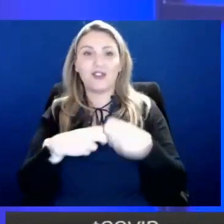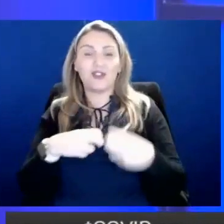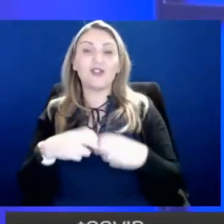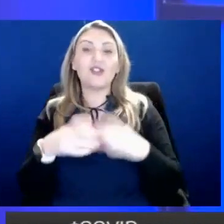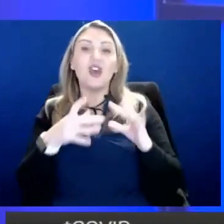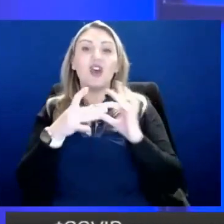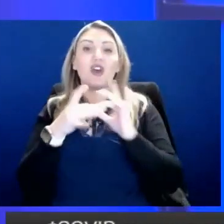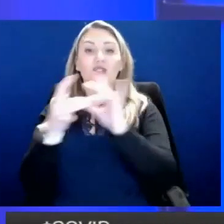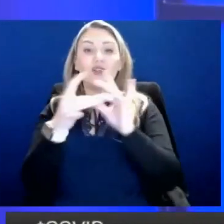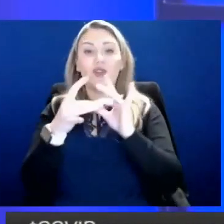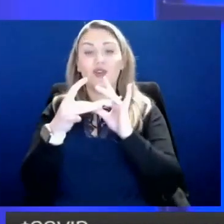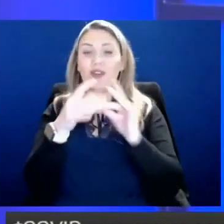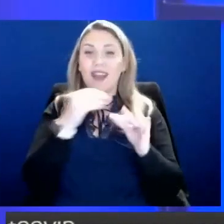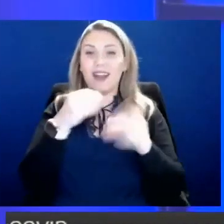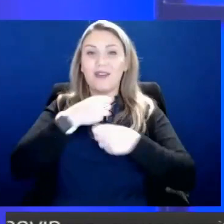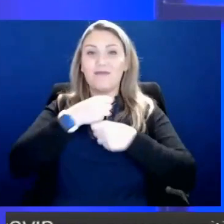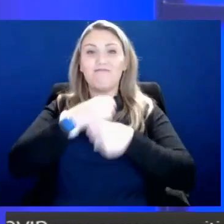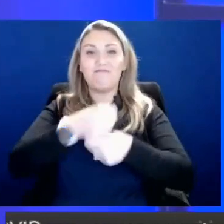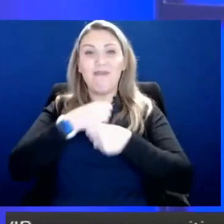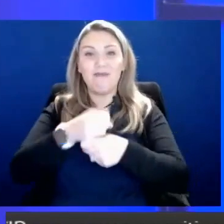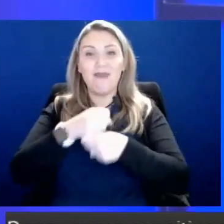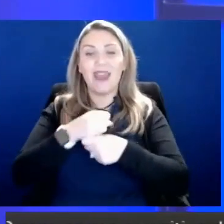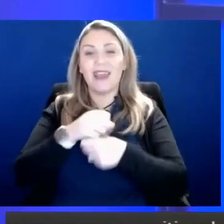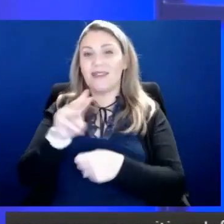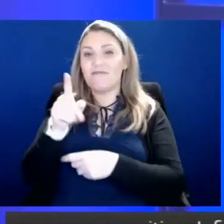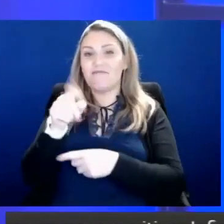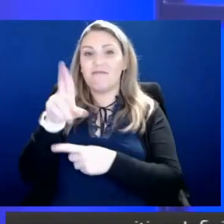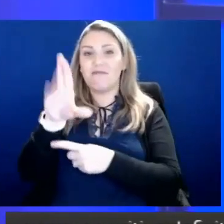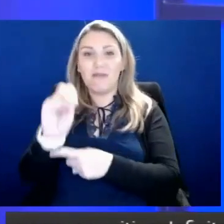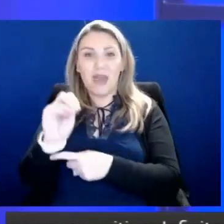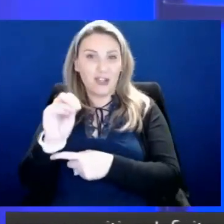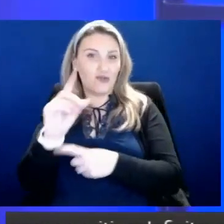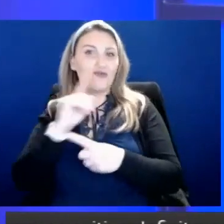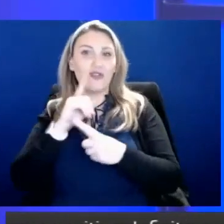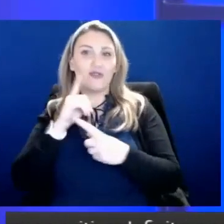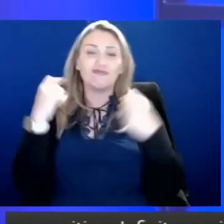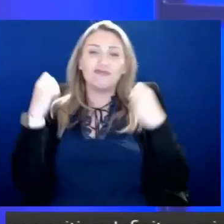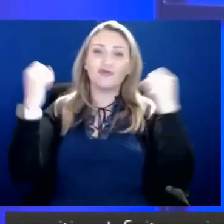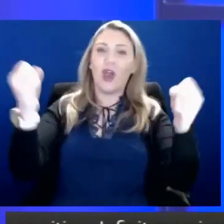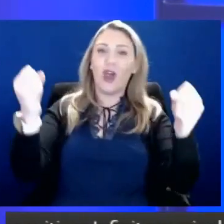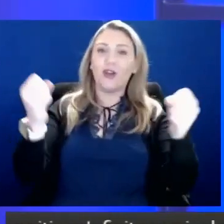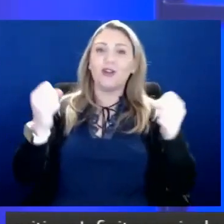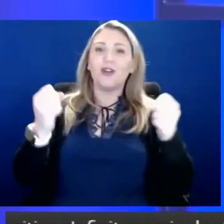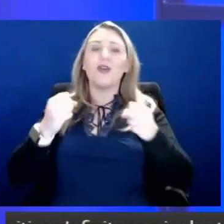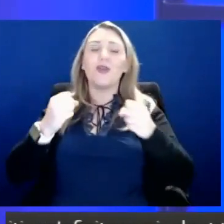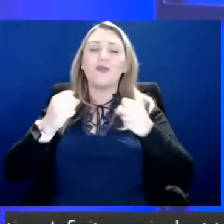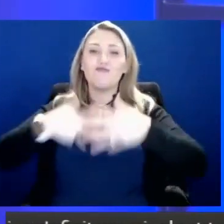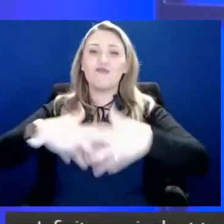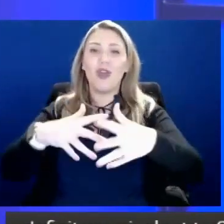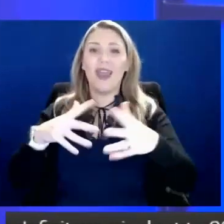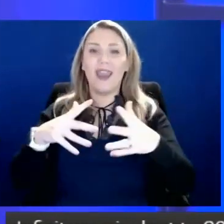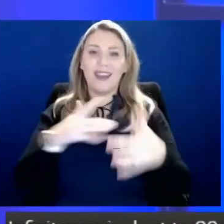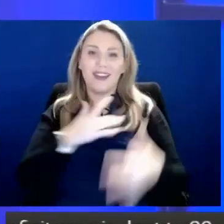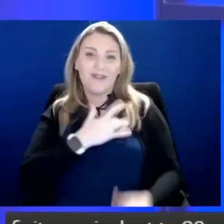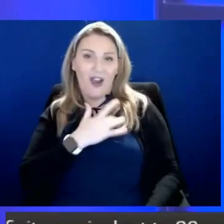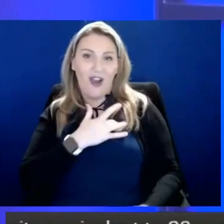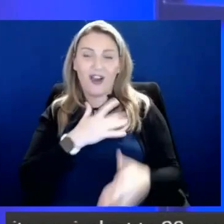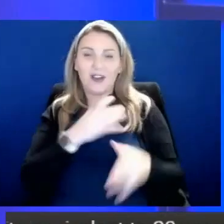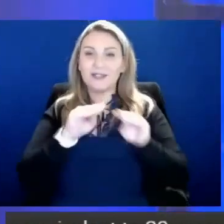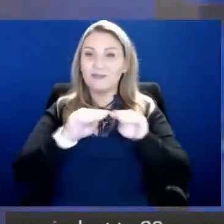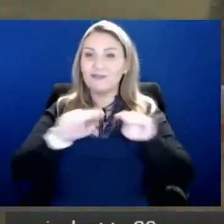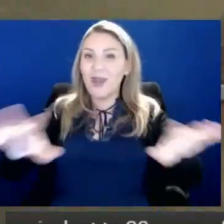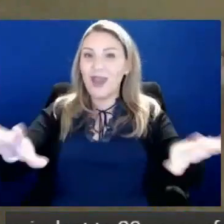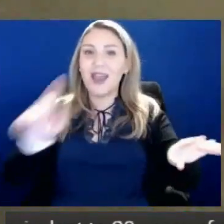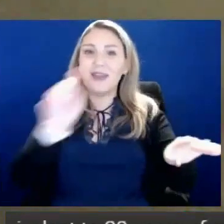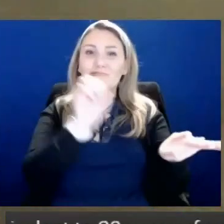stronger. That's the goal of this year's Kansas City Parade of Hearts. The public arts experience is spreading throughout the Kansas City area. We were